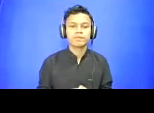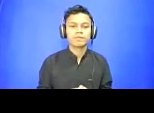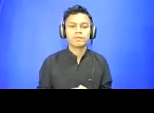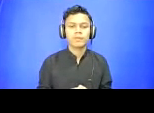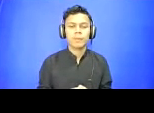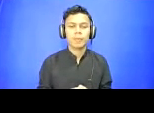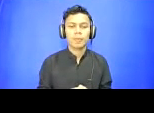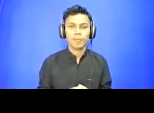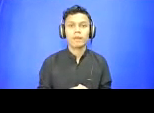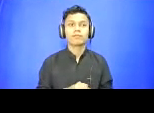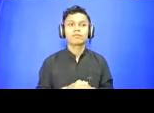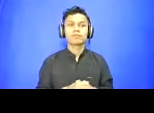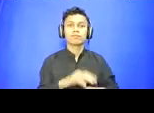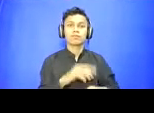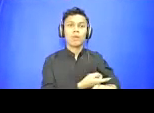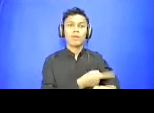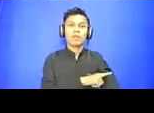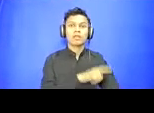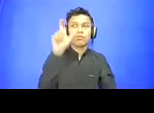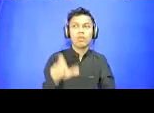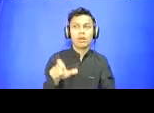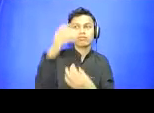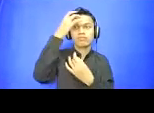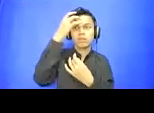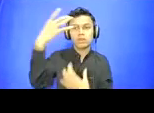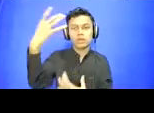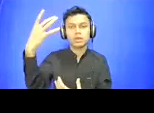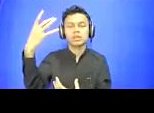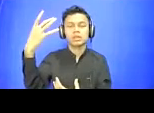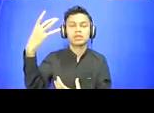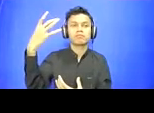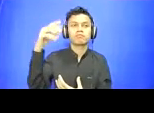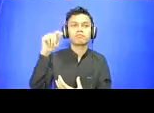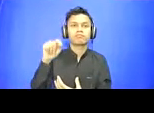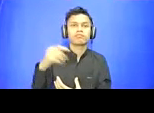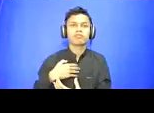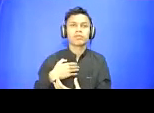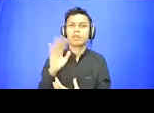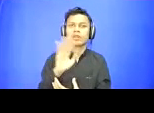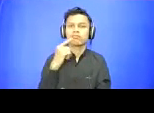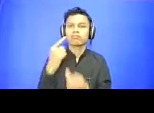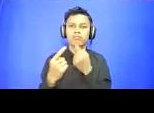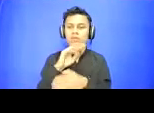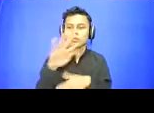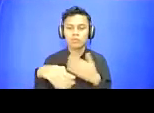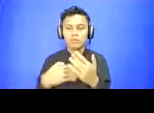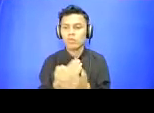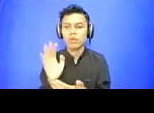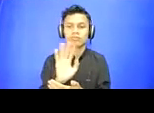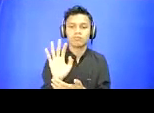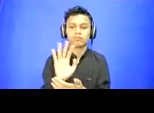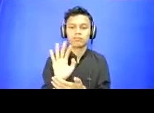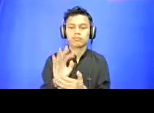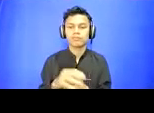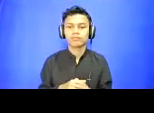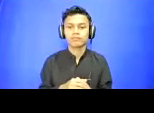to practitioner competence. I will not take the time to read all of this, but we identified the ways in